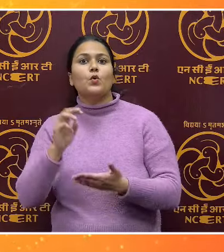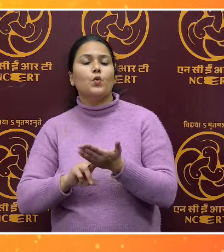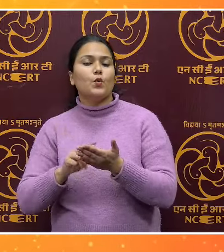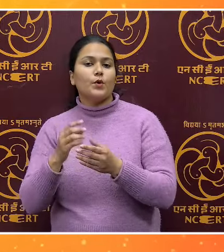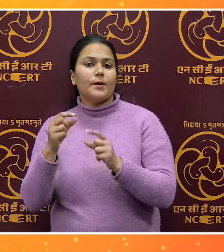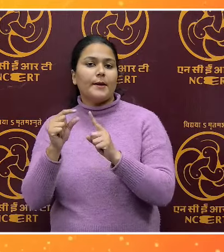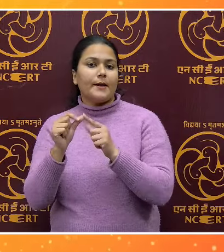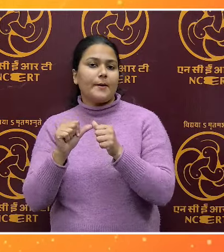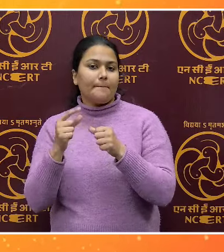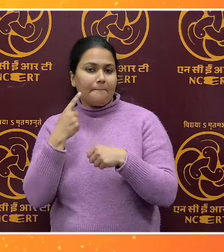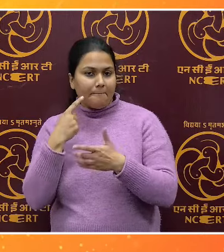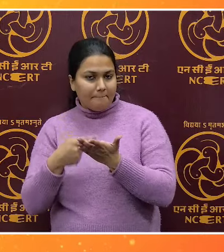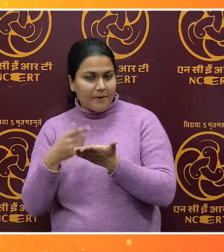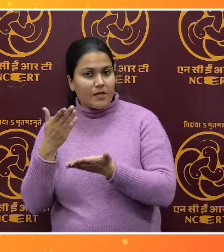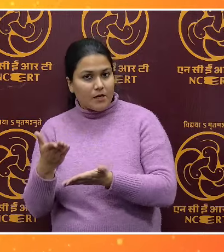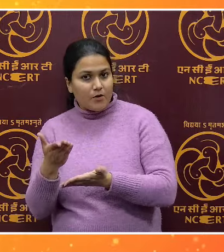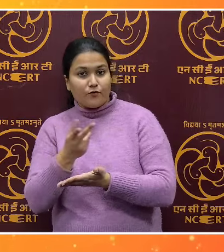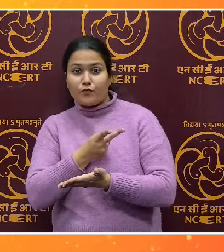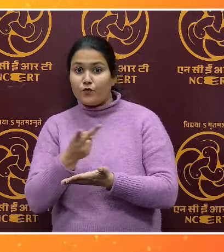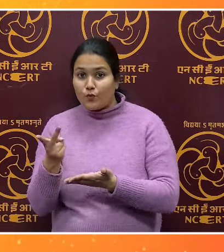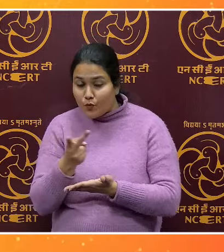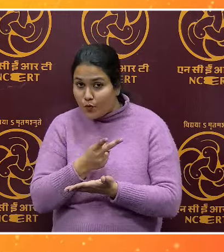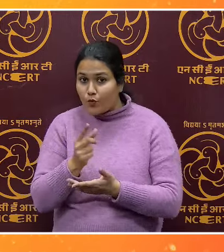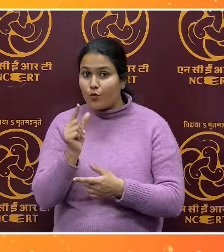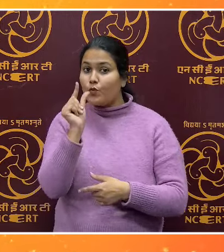are unidentate ligand.